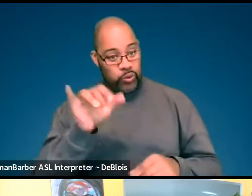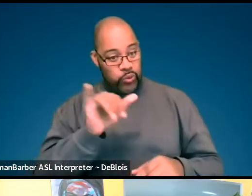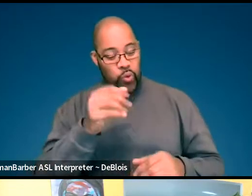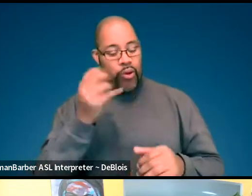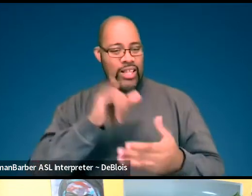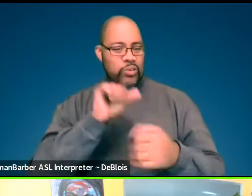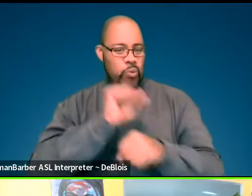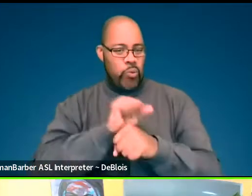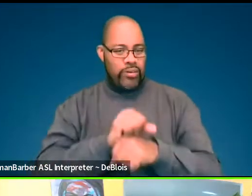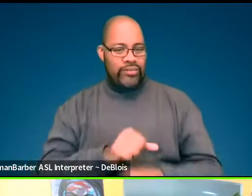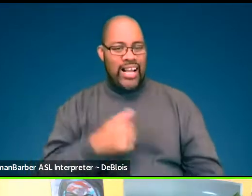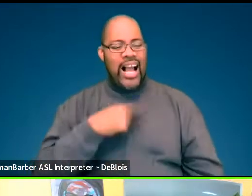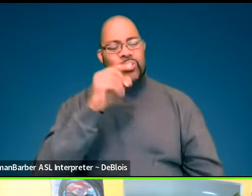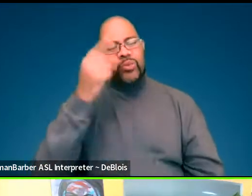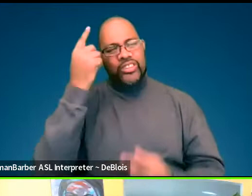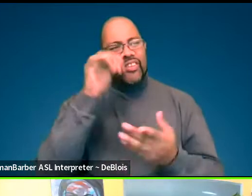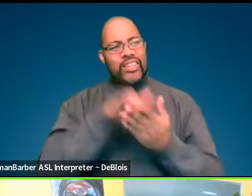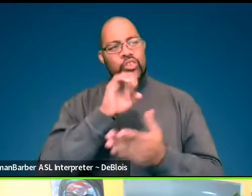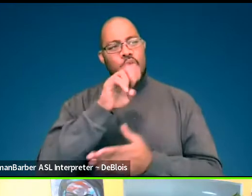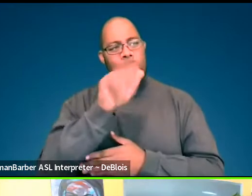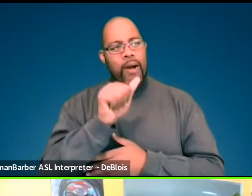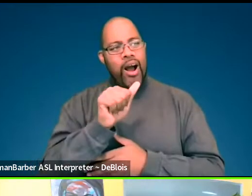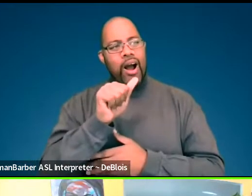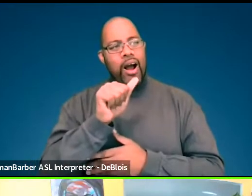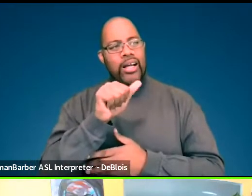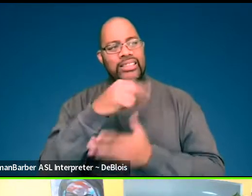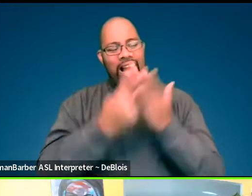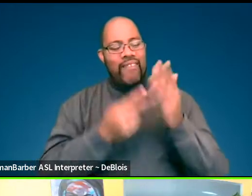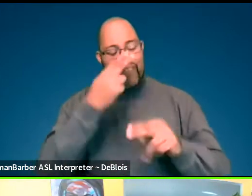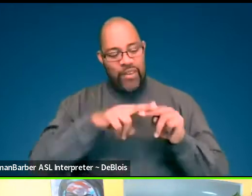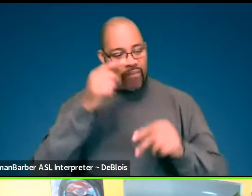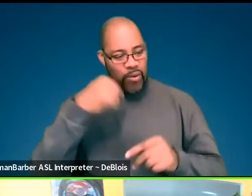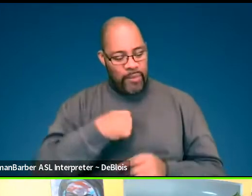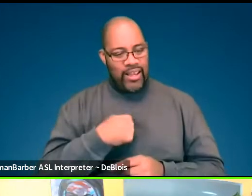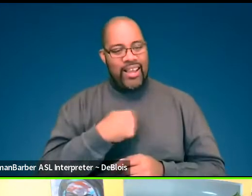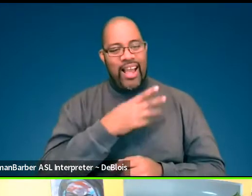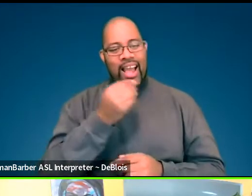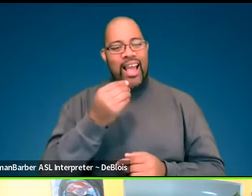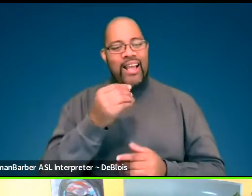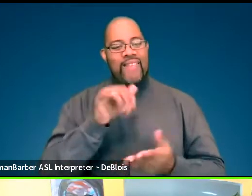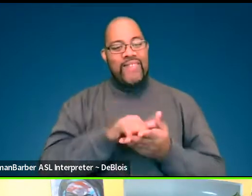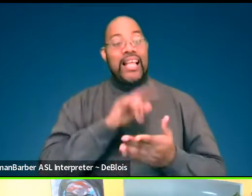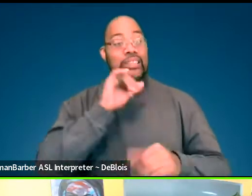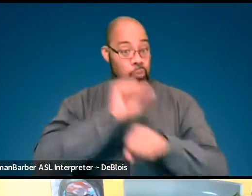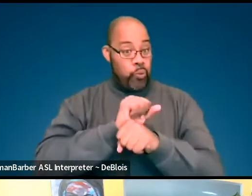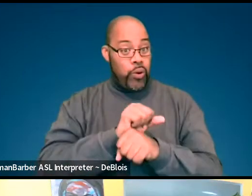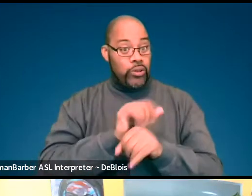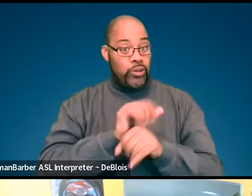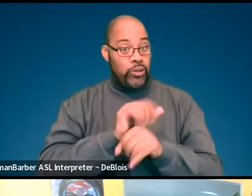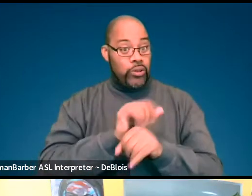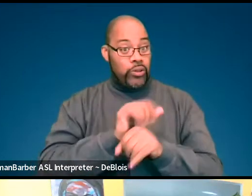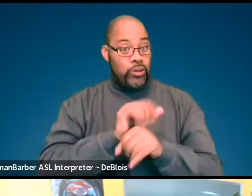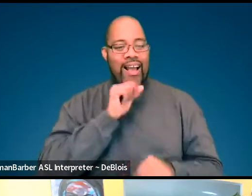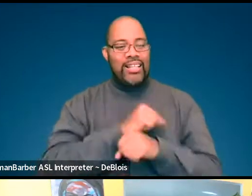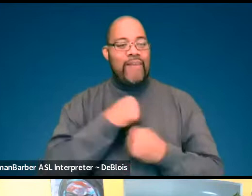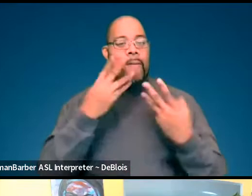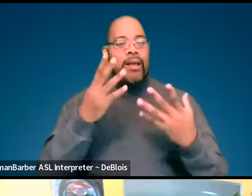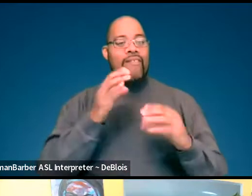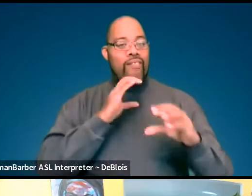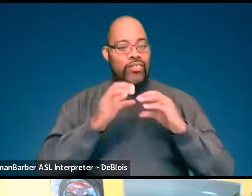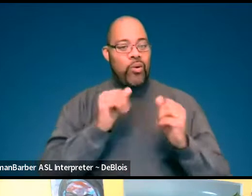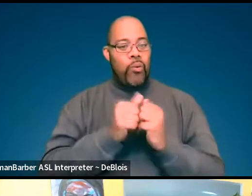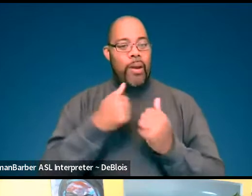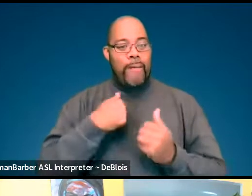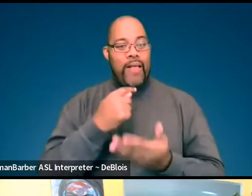work? I do consider the scuba diving piece fun for me, and it is work. And I've actually had many a conversation with